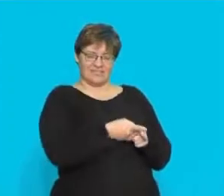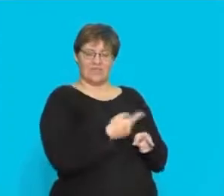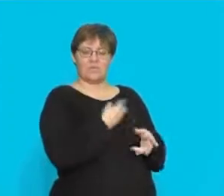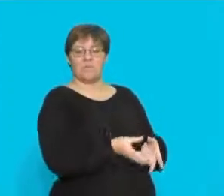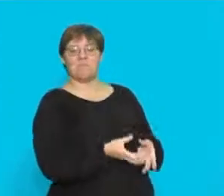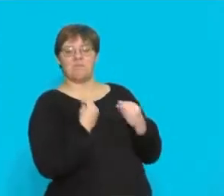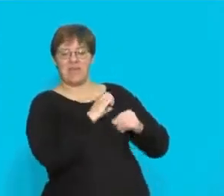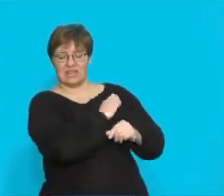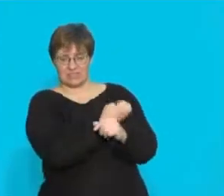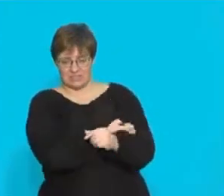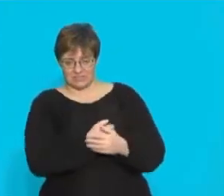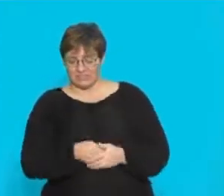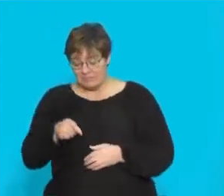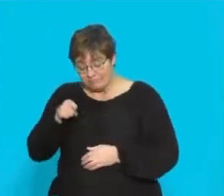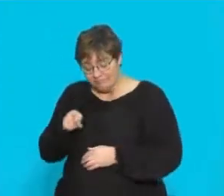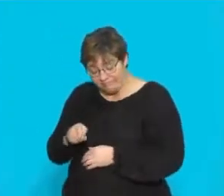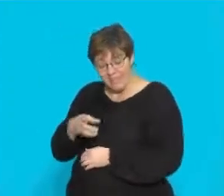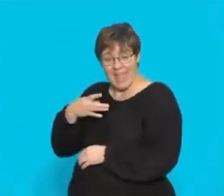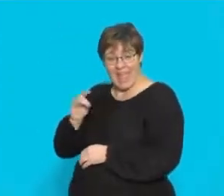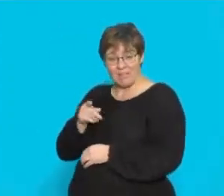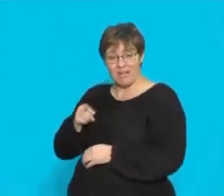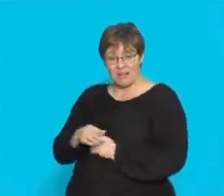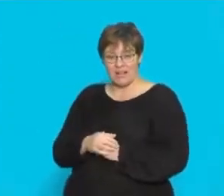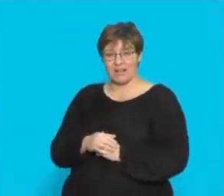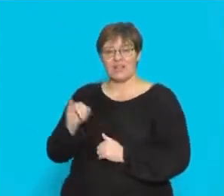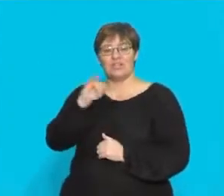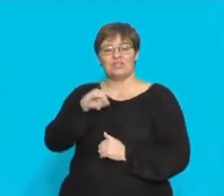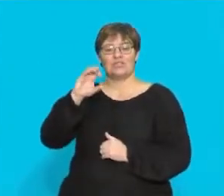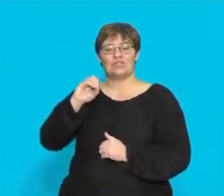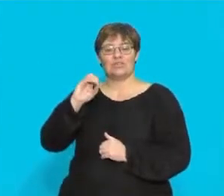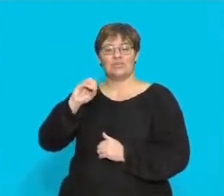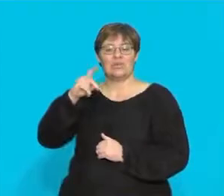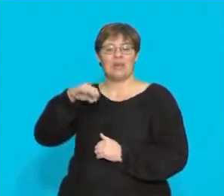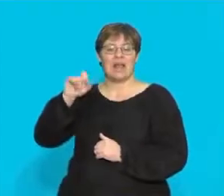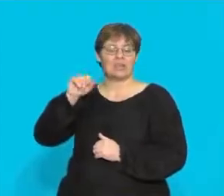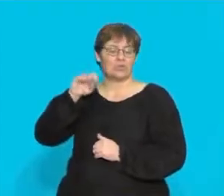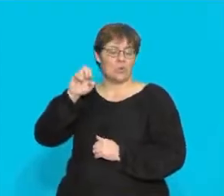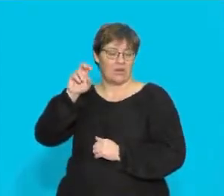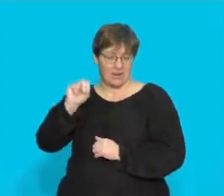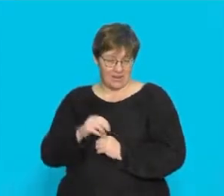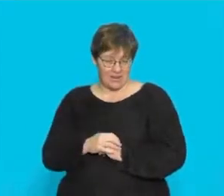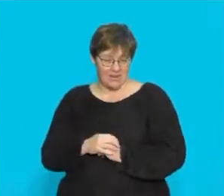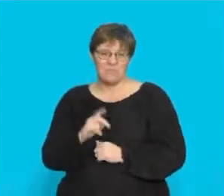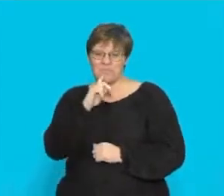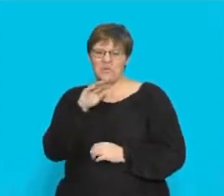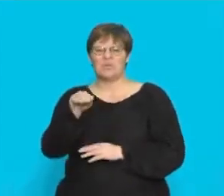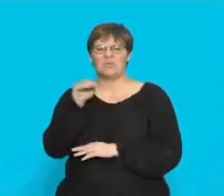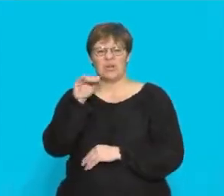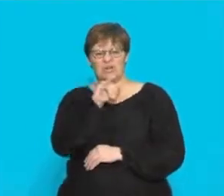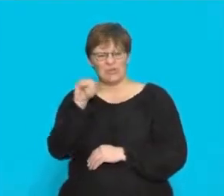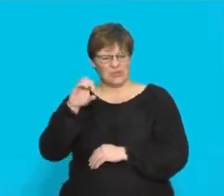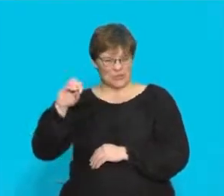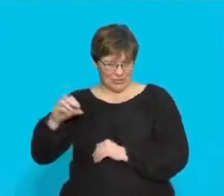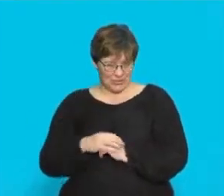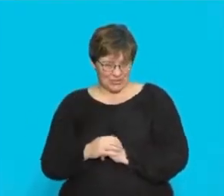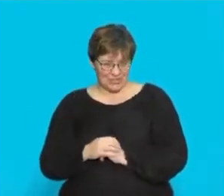The animal type ones, zoo, let me just change my color of my pen quickly. Zooplankton.